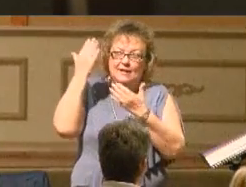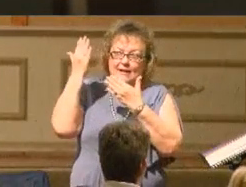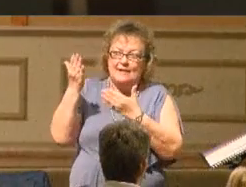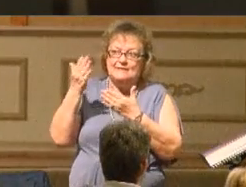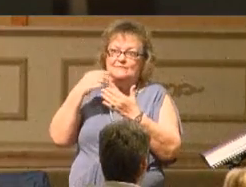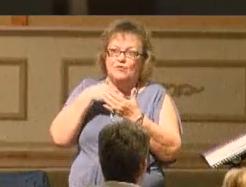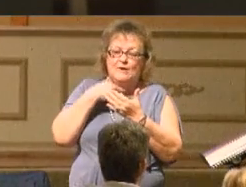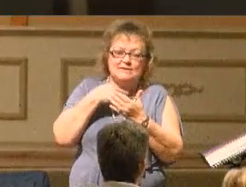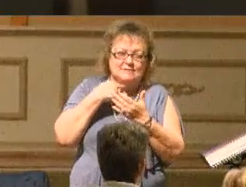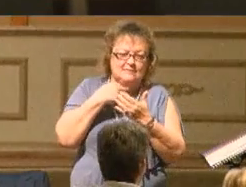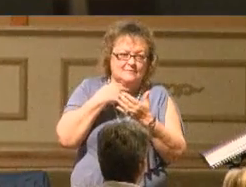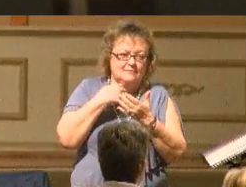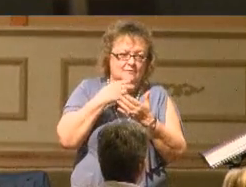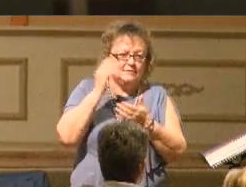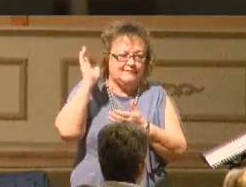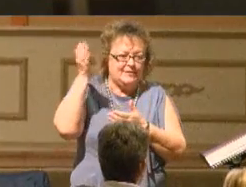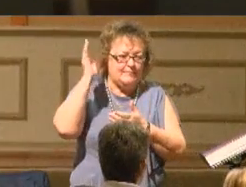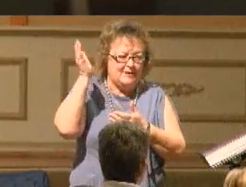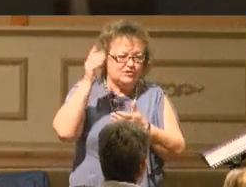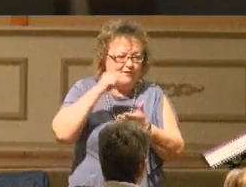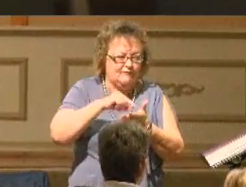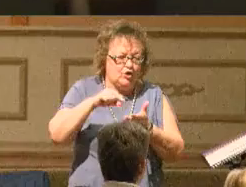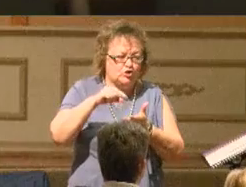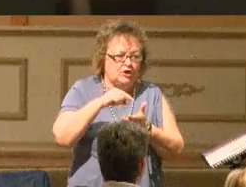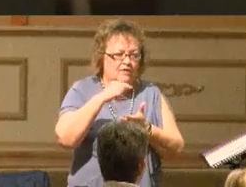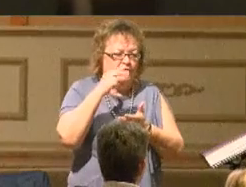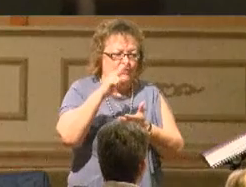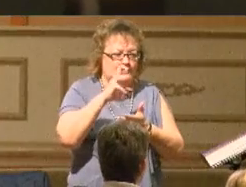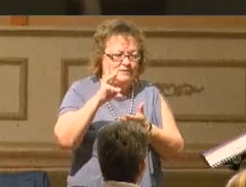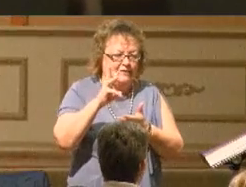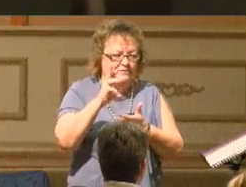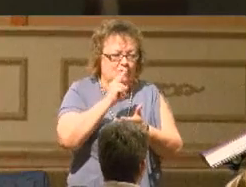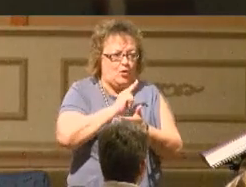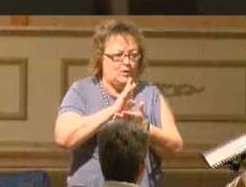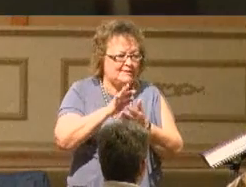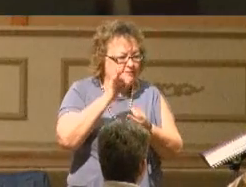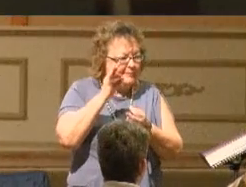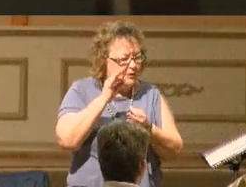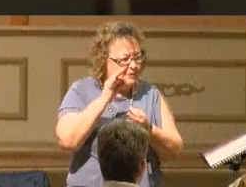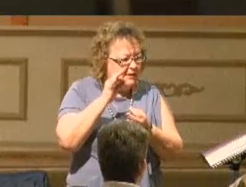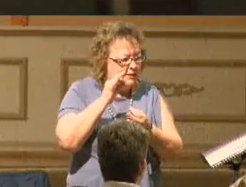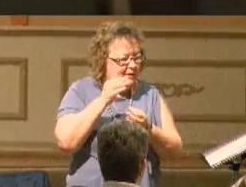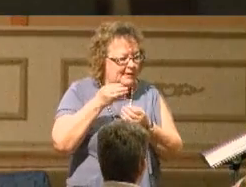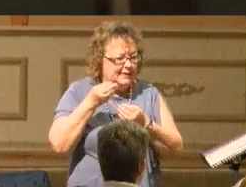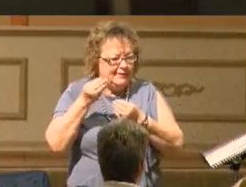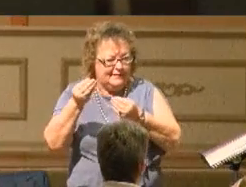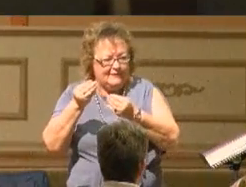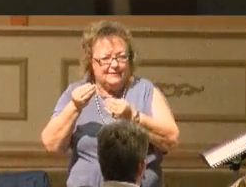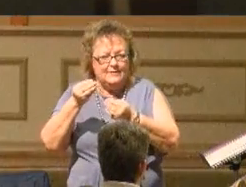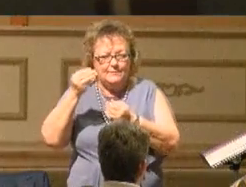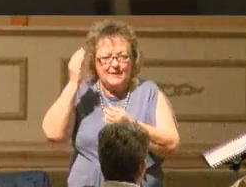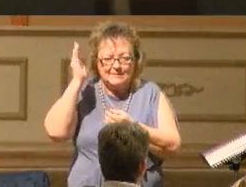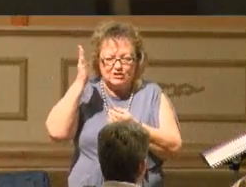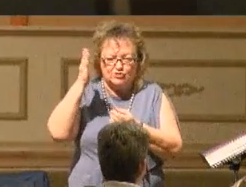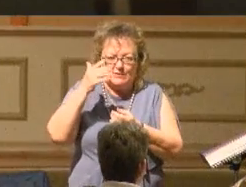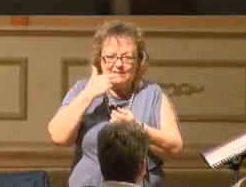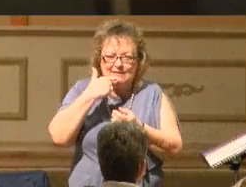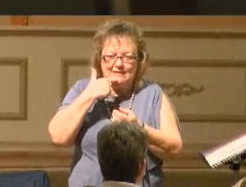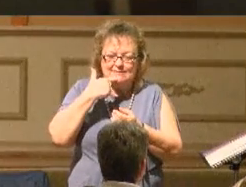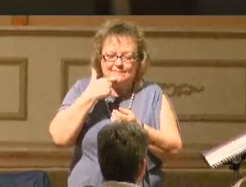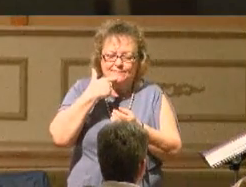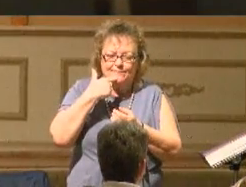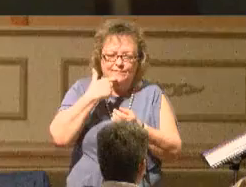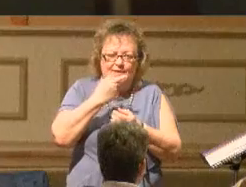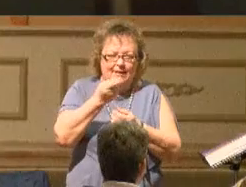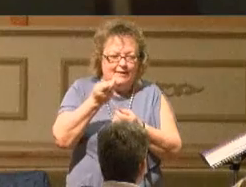voice that is giving this message in verse 36. The Holy Spirit is giving him this message when he gives this in verse 36.